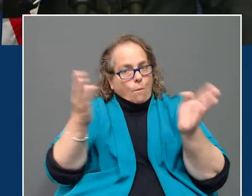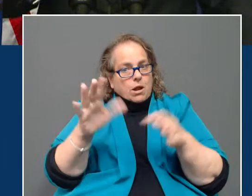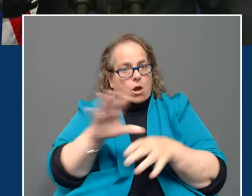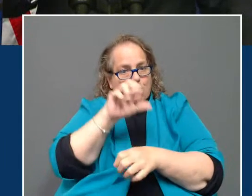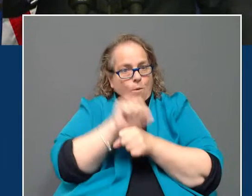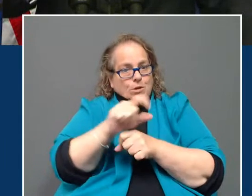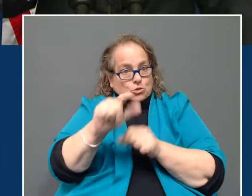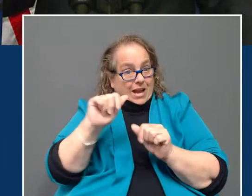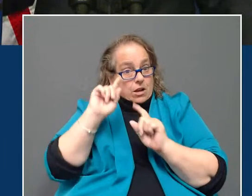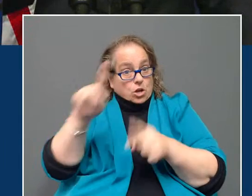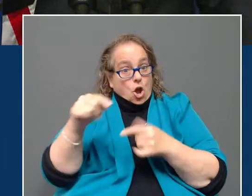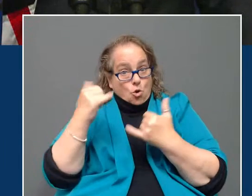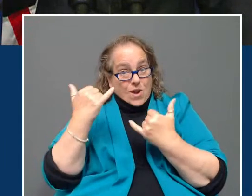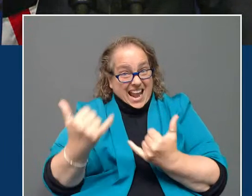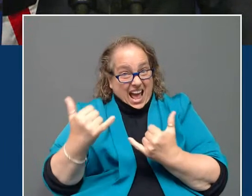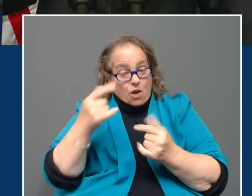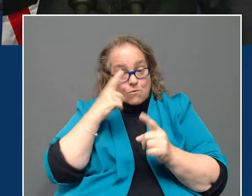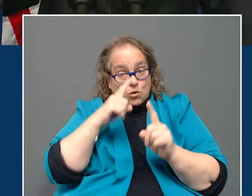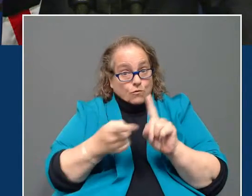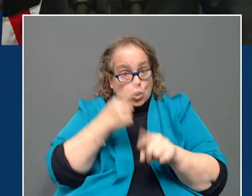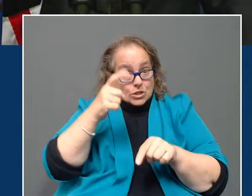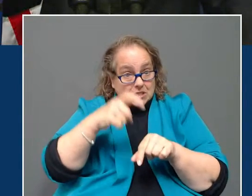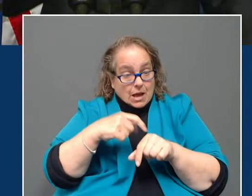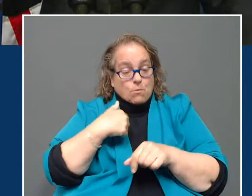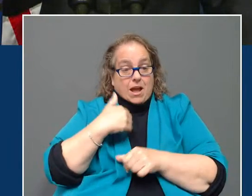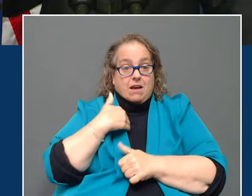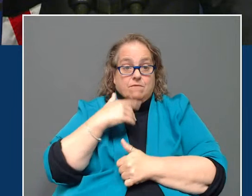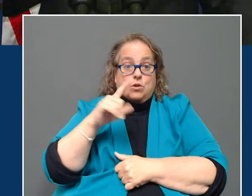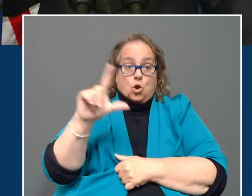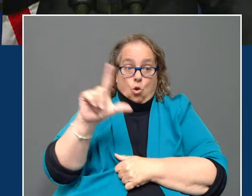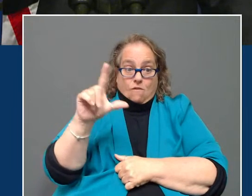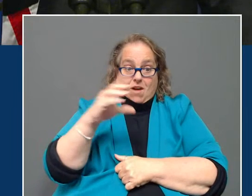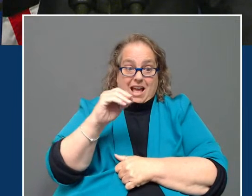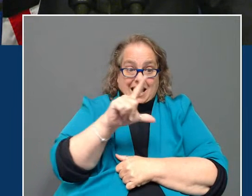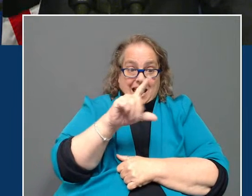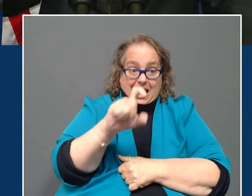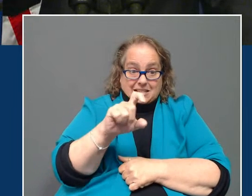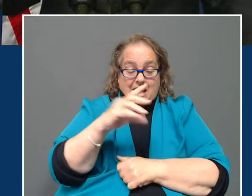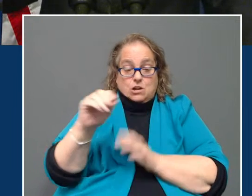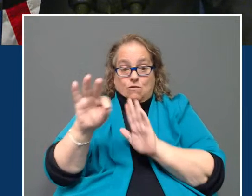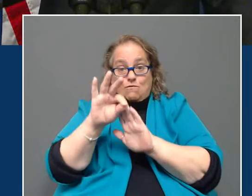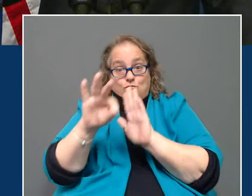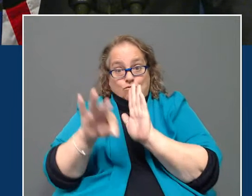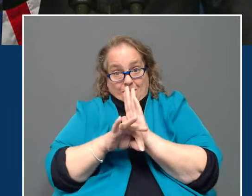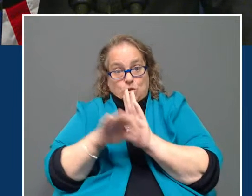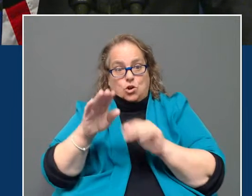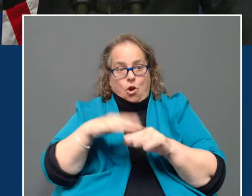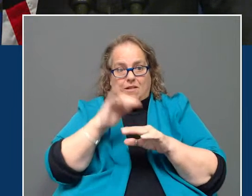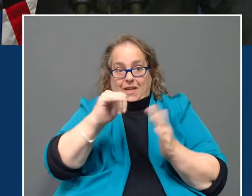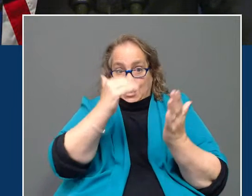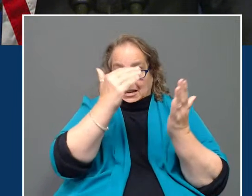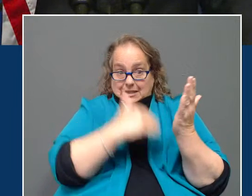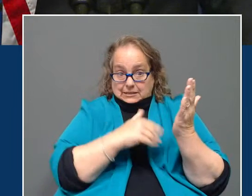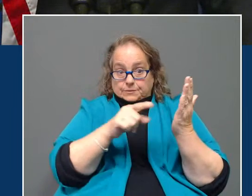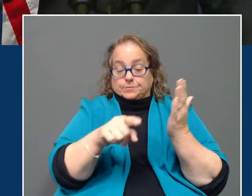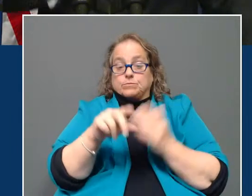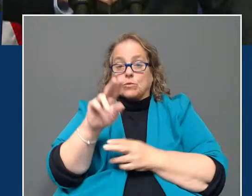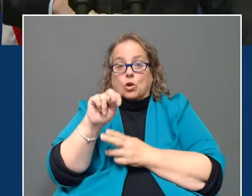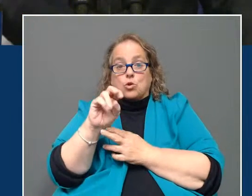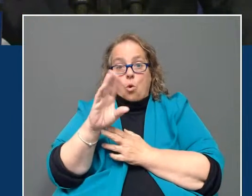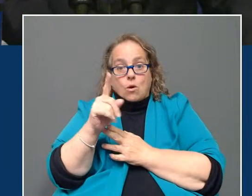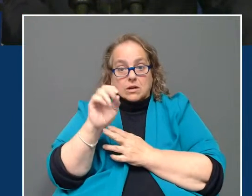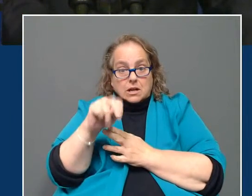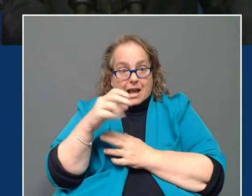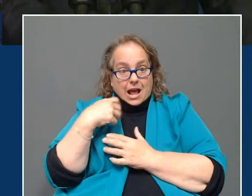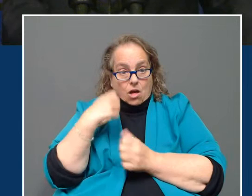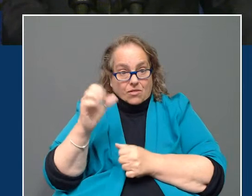now. For the first time, we have Louisville and Lexington and Frankfort on this list. Norton Healthcare, which you can